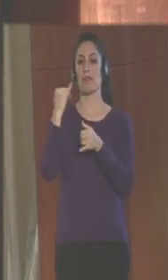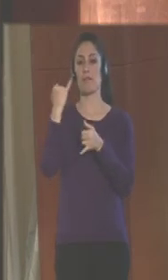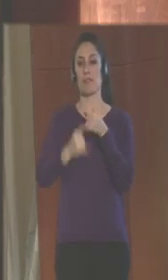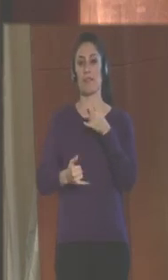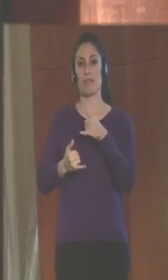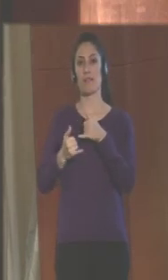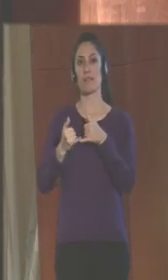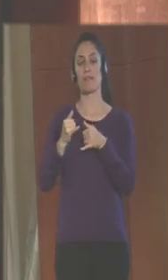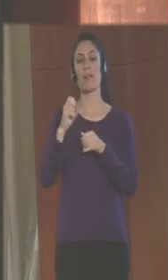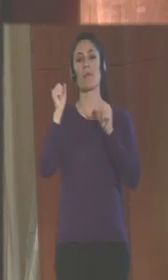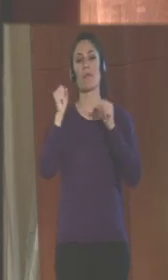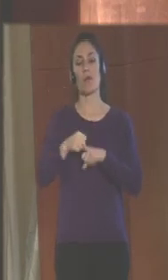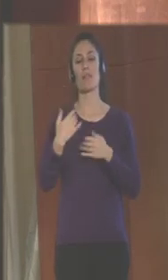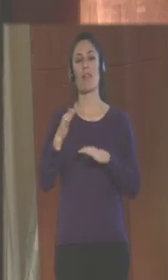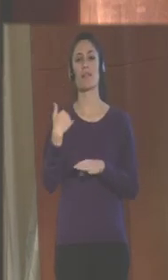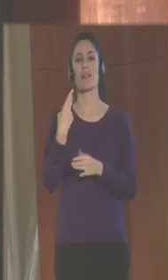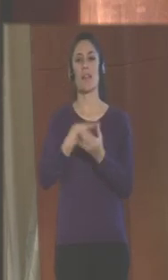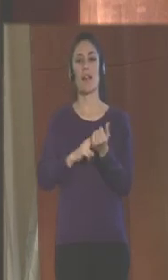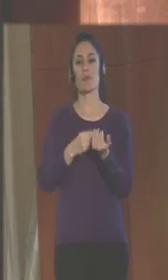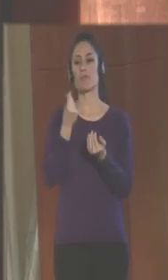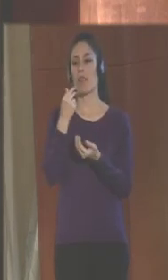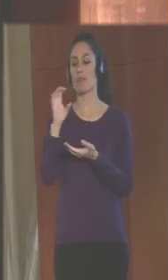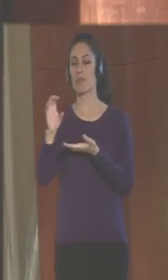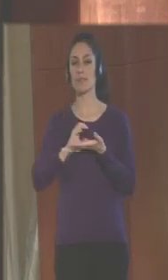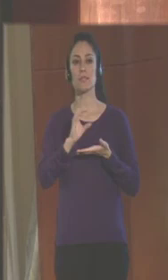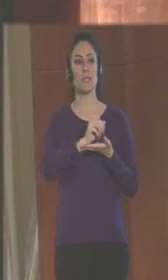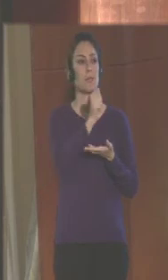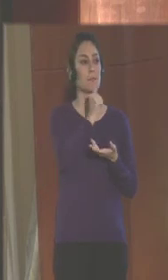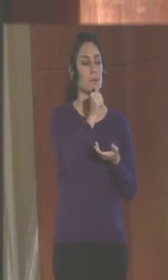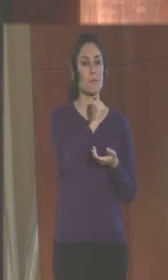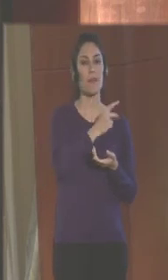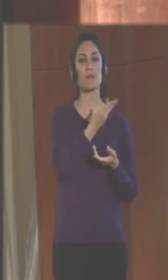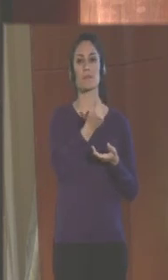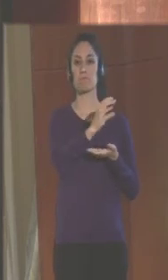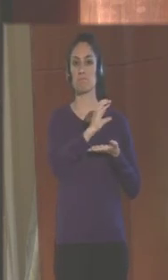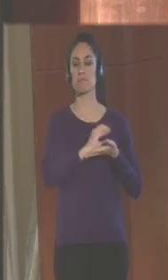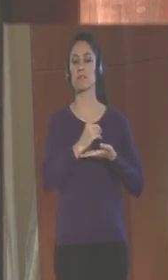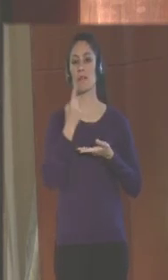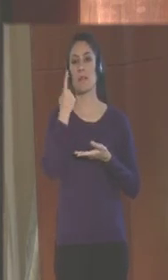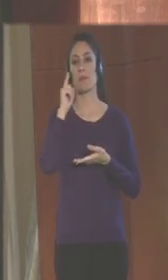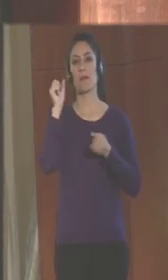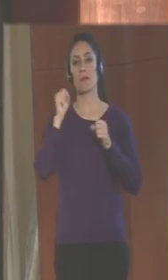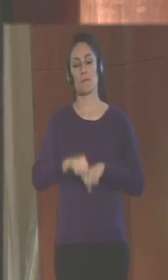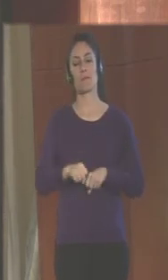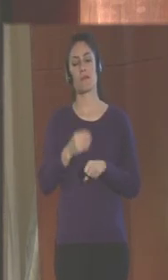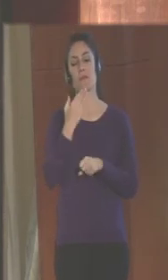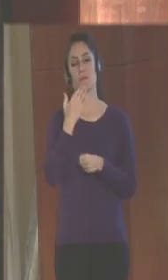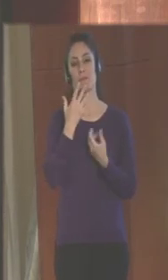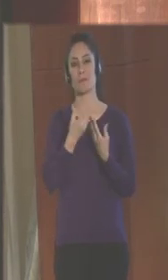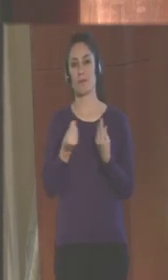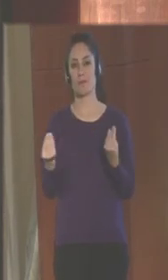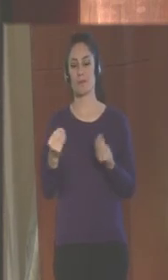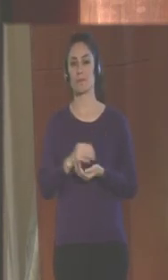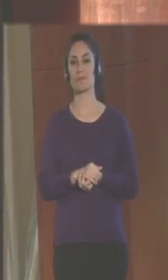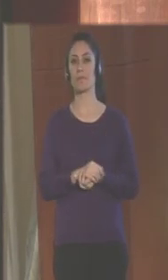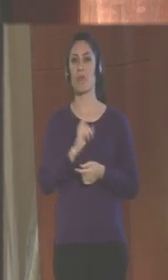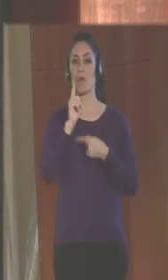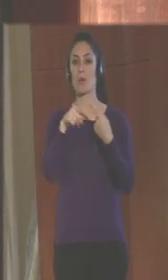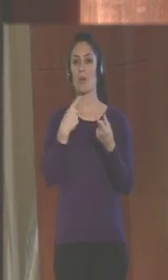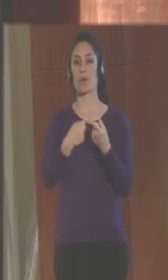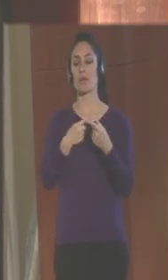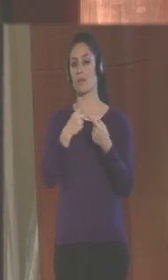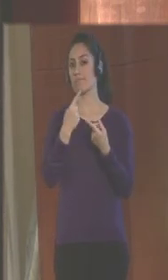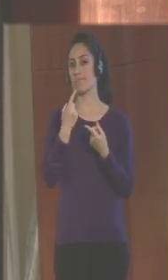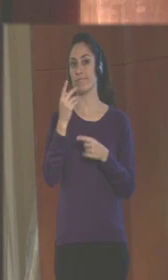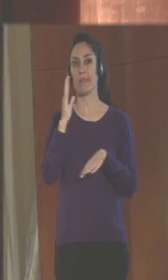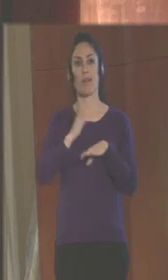Mexico received funding from the financial market. So this means complementary resources from the private sector, and